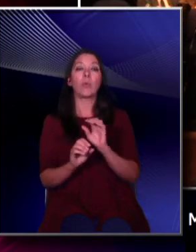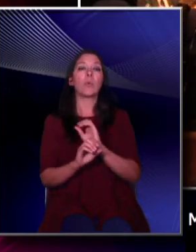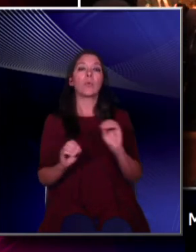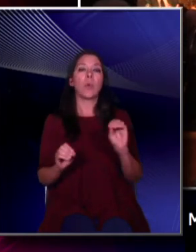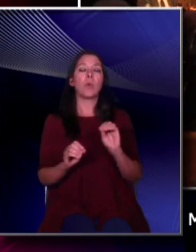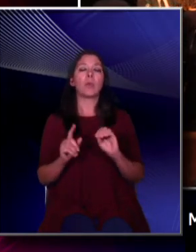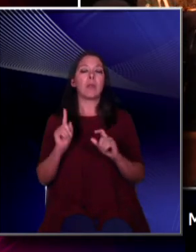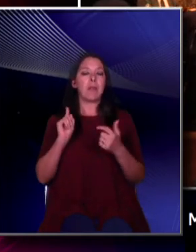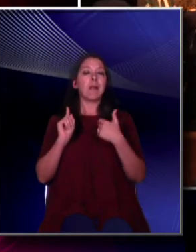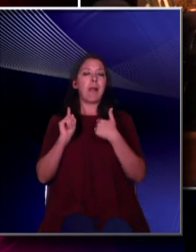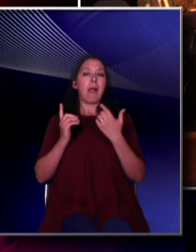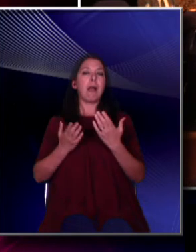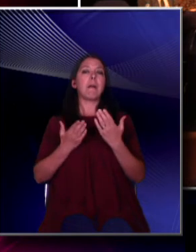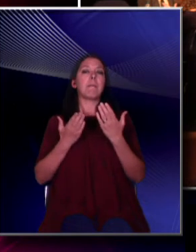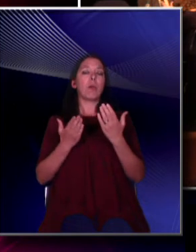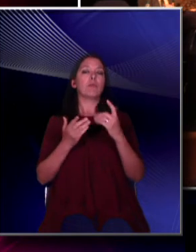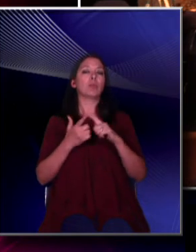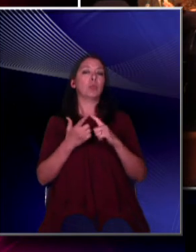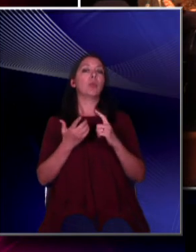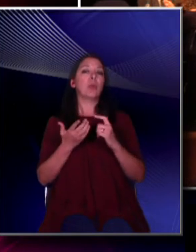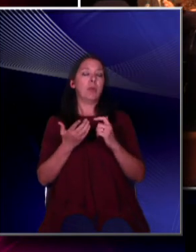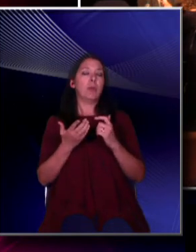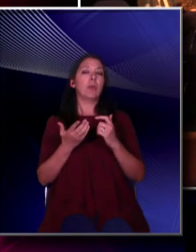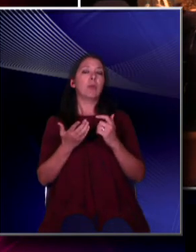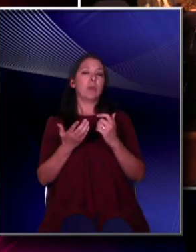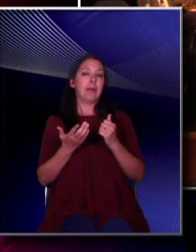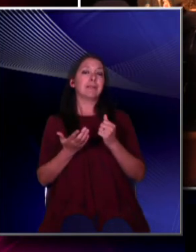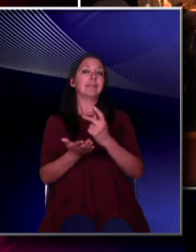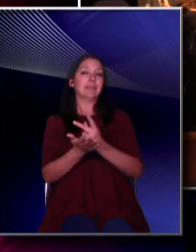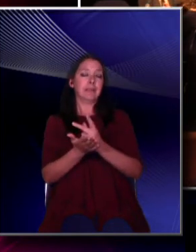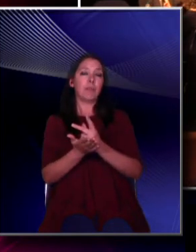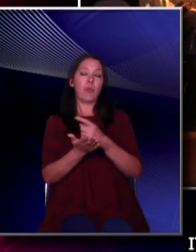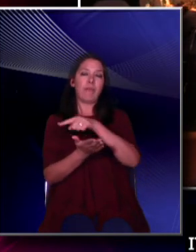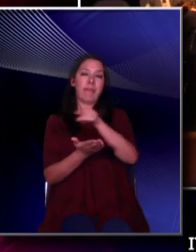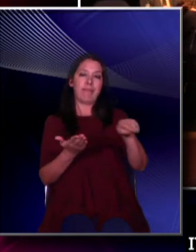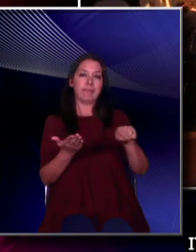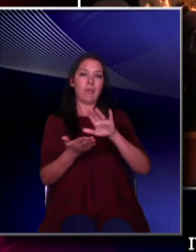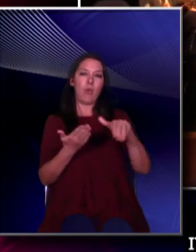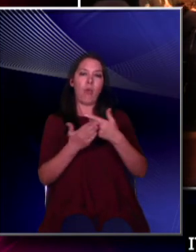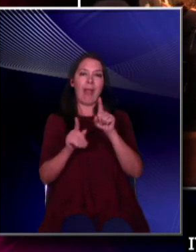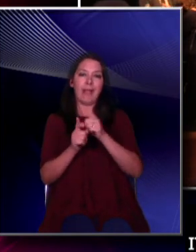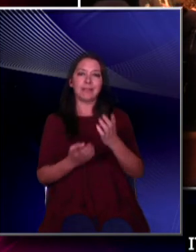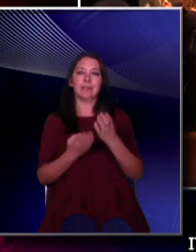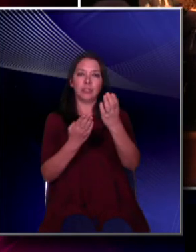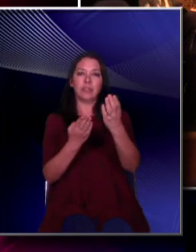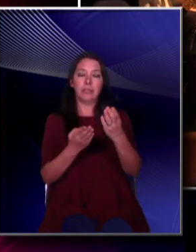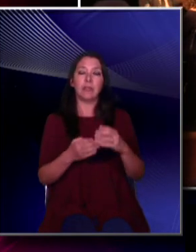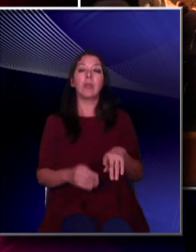that we approve the consent agenda items as listed. I have a motion. Do I have a second?